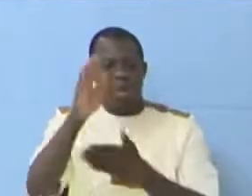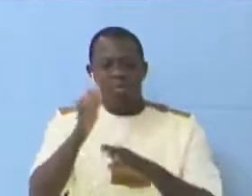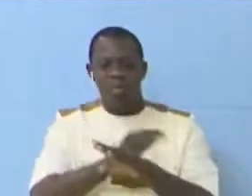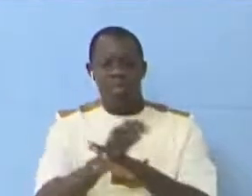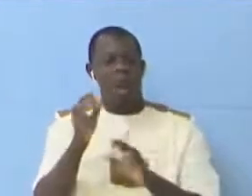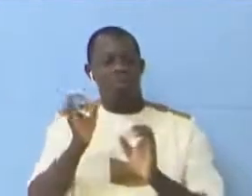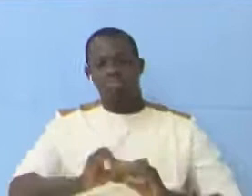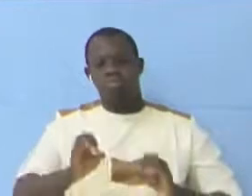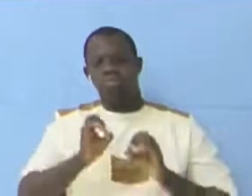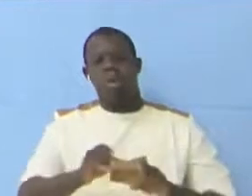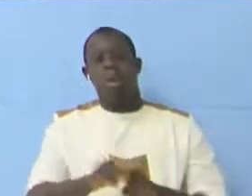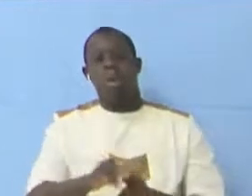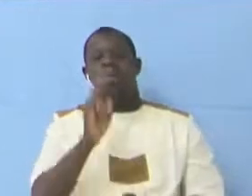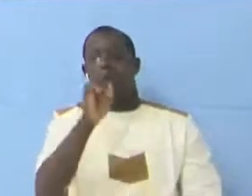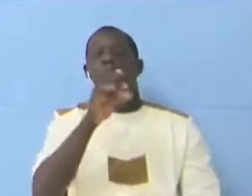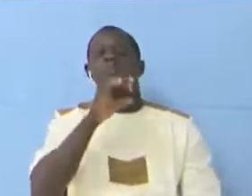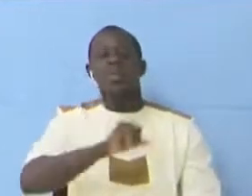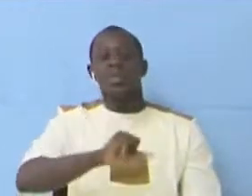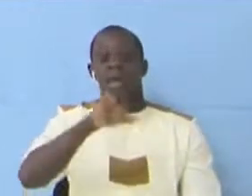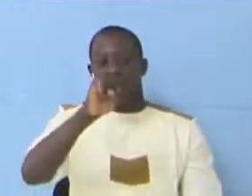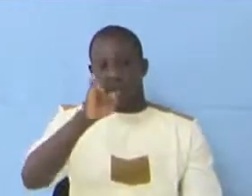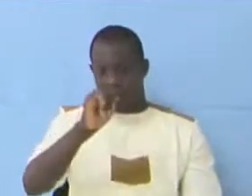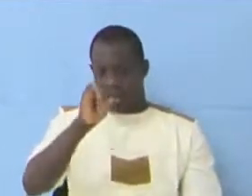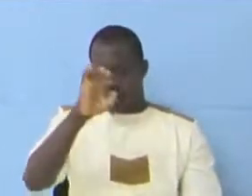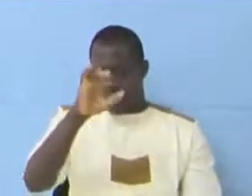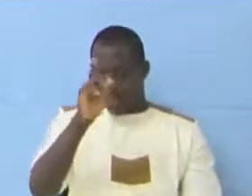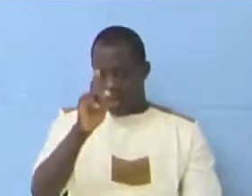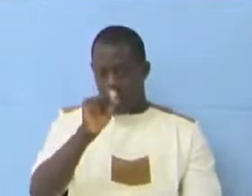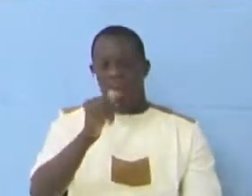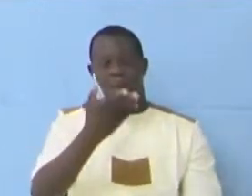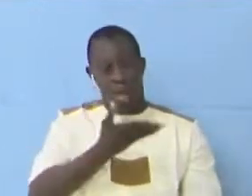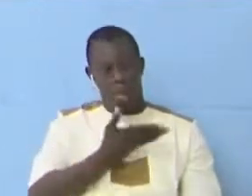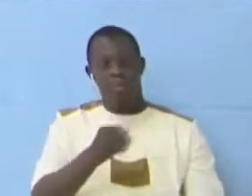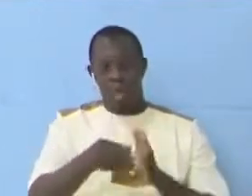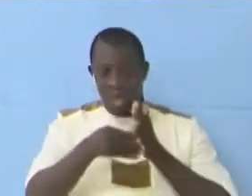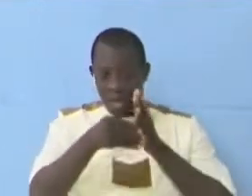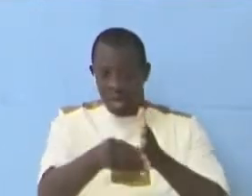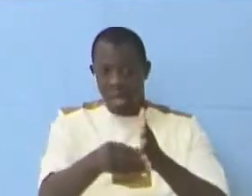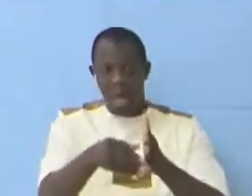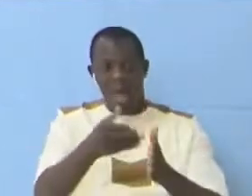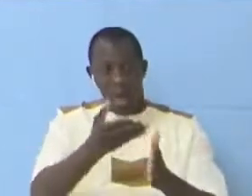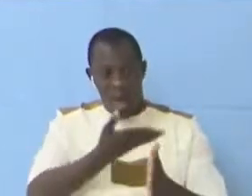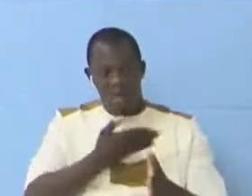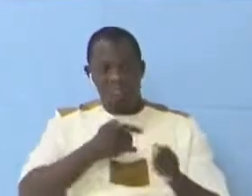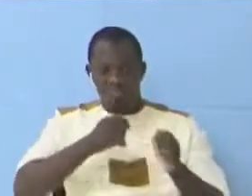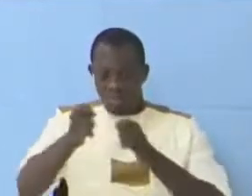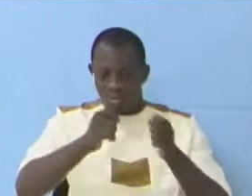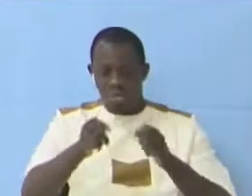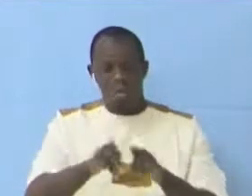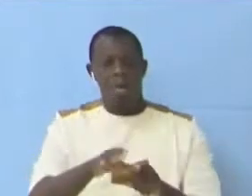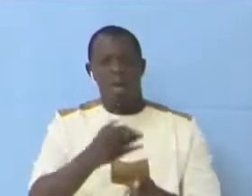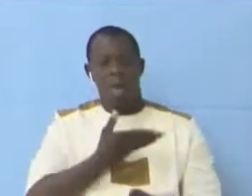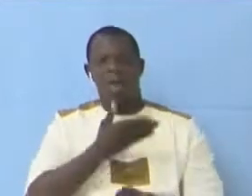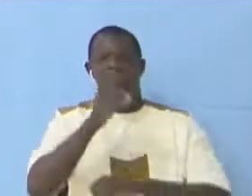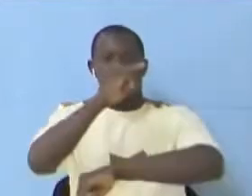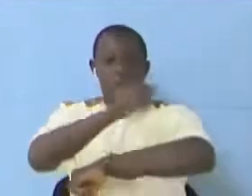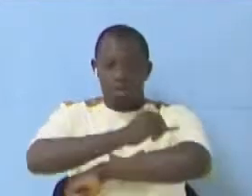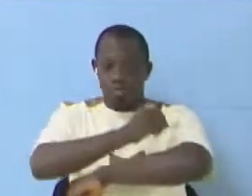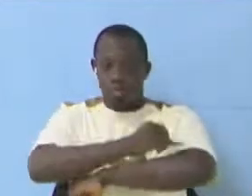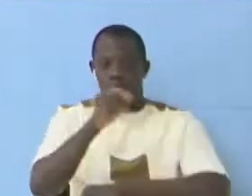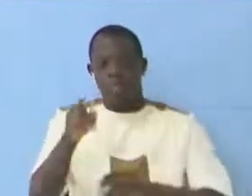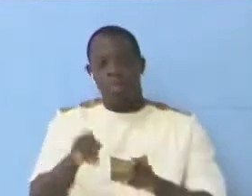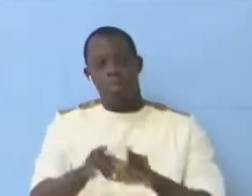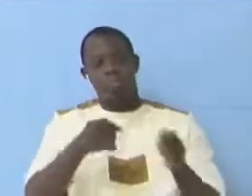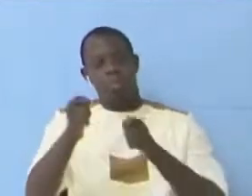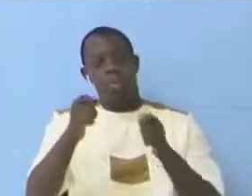Mr. Seka, there was, of course, command and control. There was an institution that was managed in